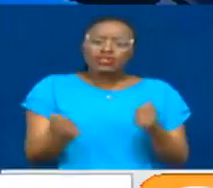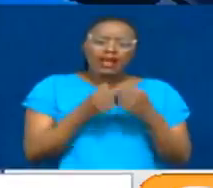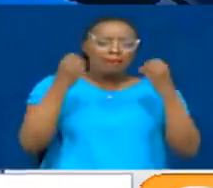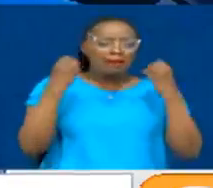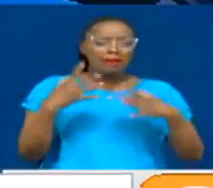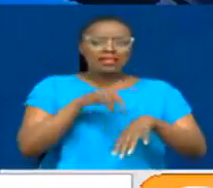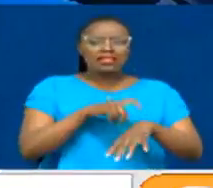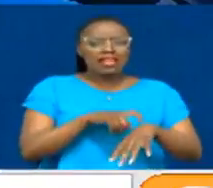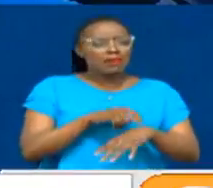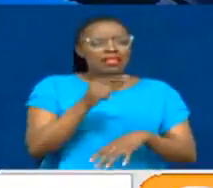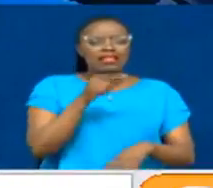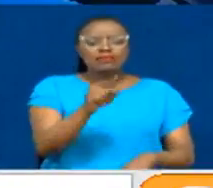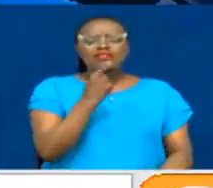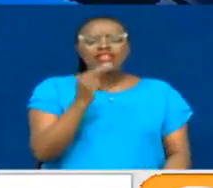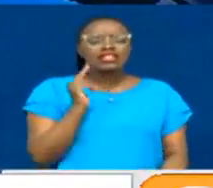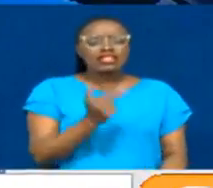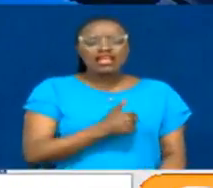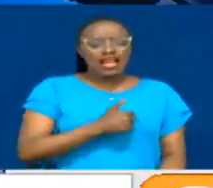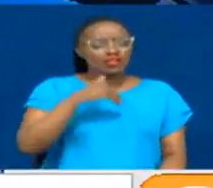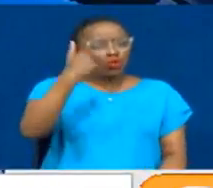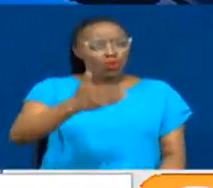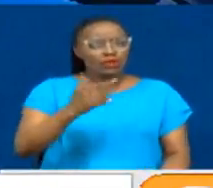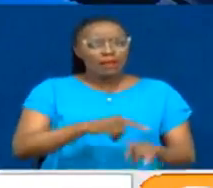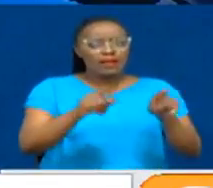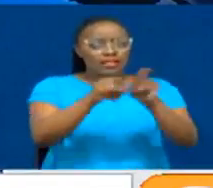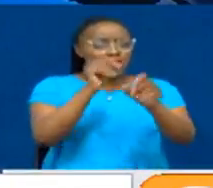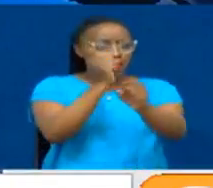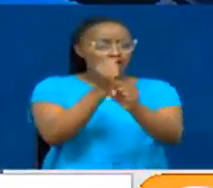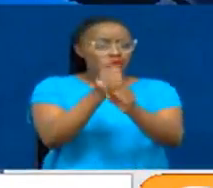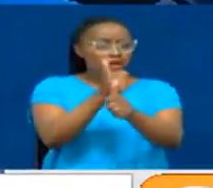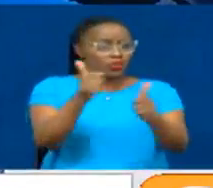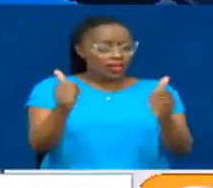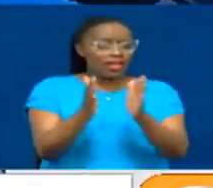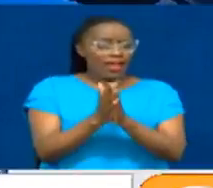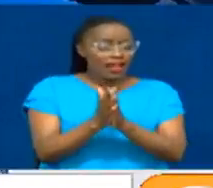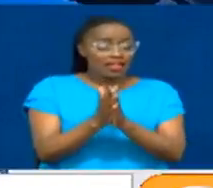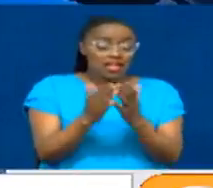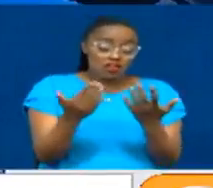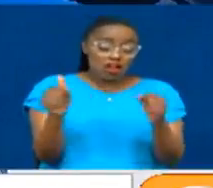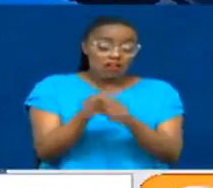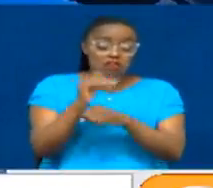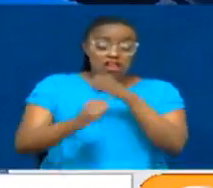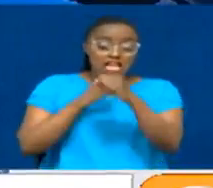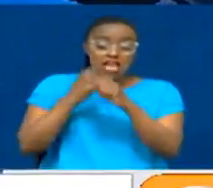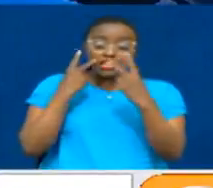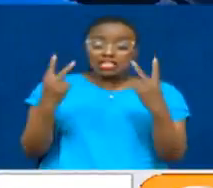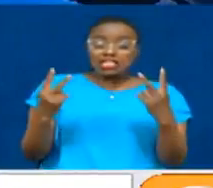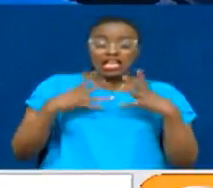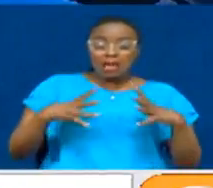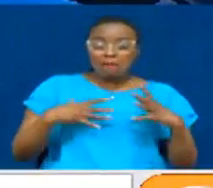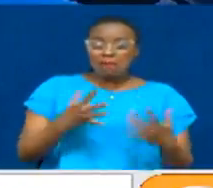many times, because that's what they tell us, and we saw it. But it has actually worked. For the whole year, we haven't seen such